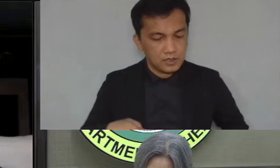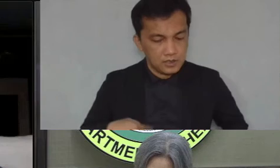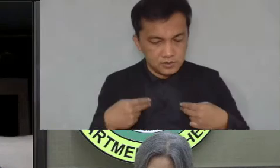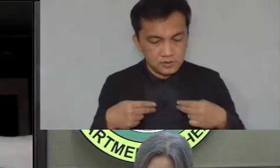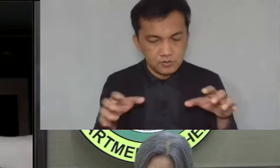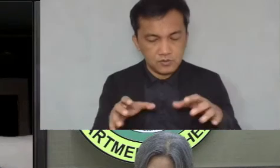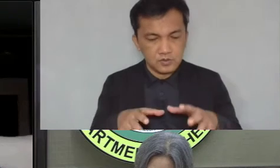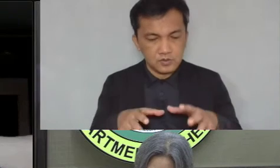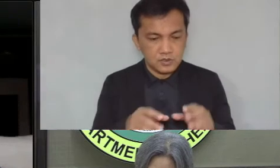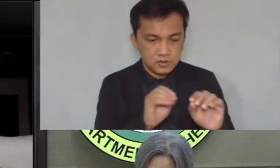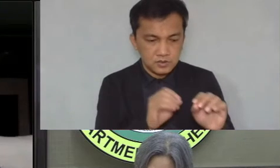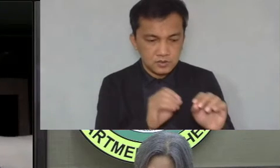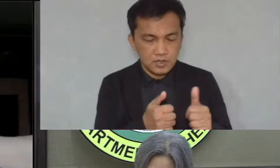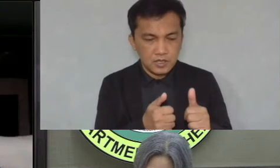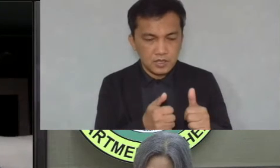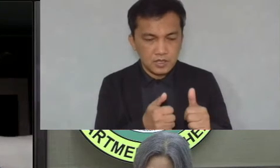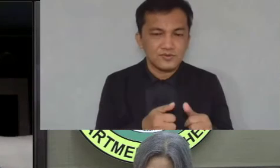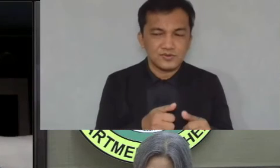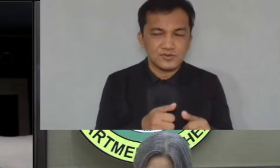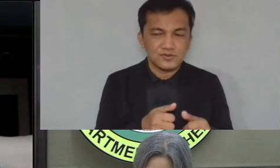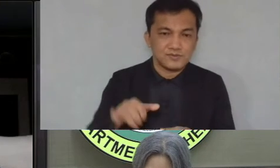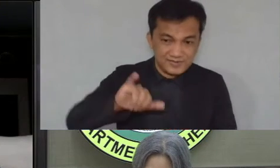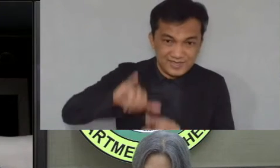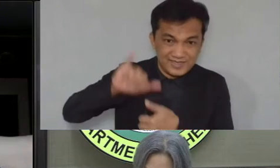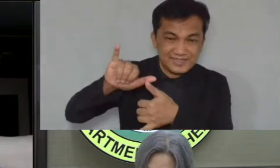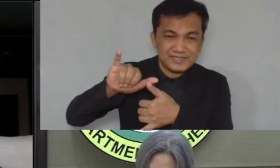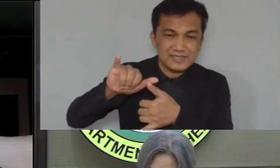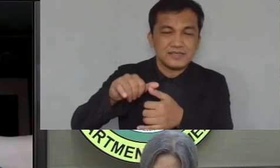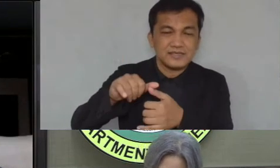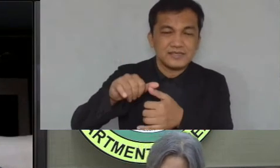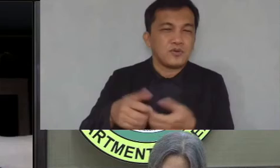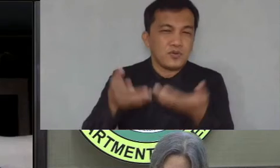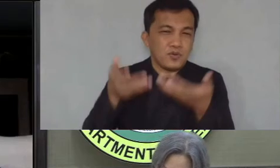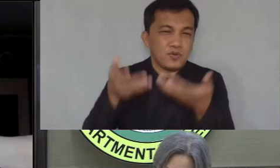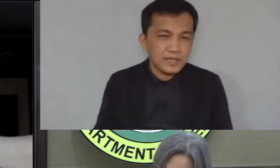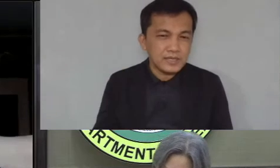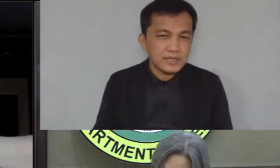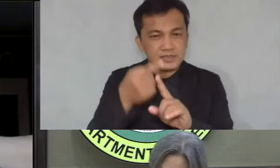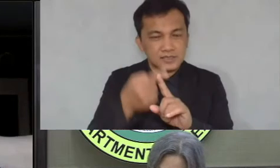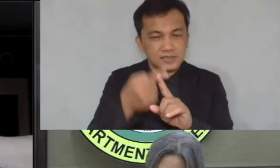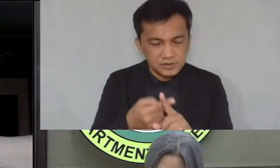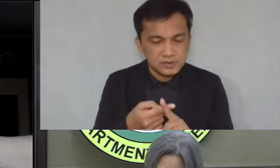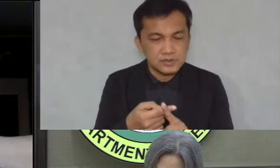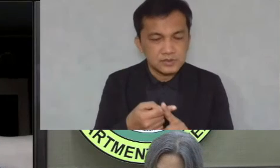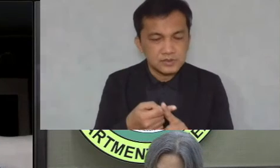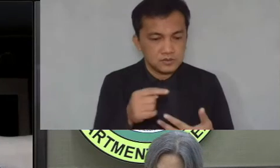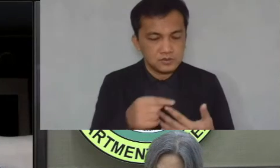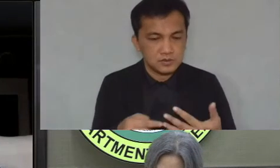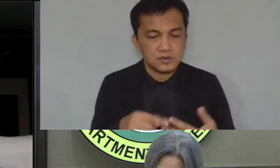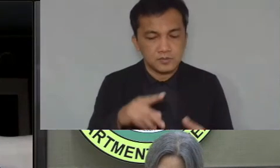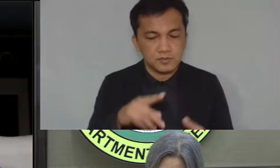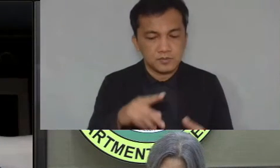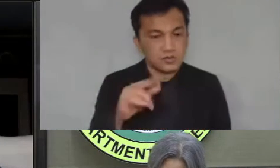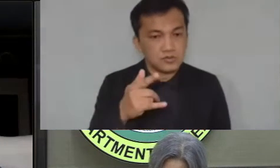health workers, teen health workers. I train them how to get the height, the weight, the temperature, and now we have graduates, may mga